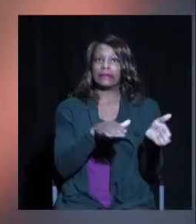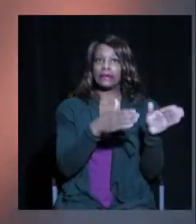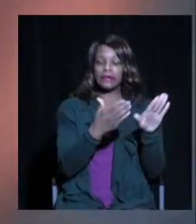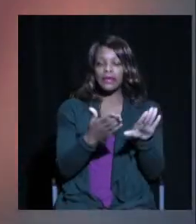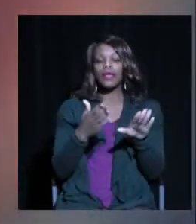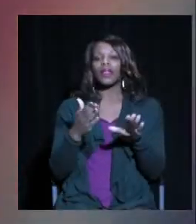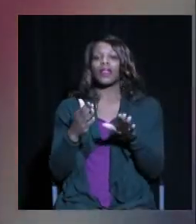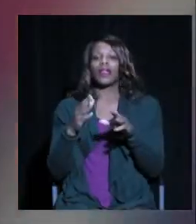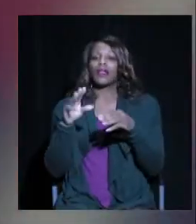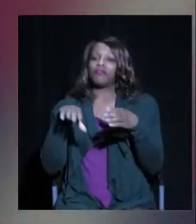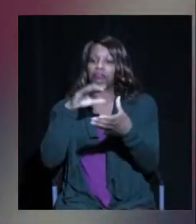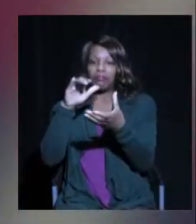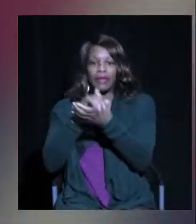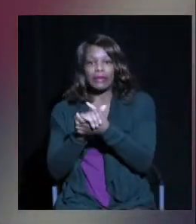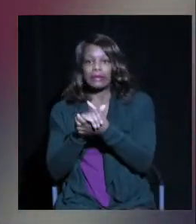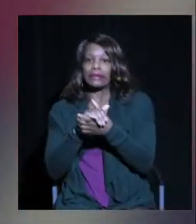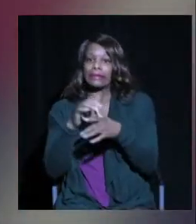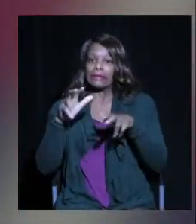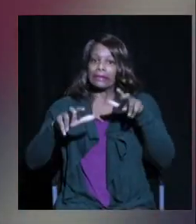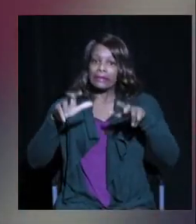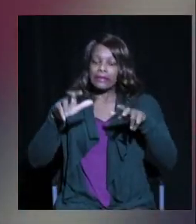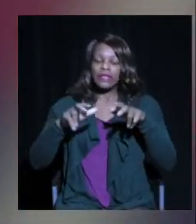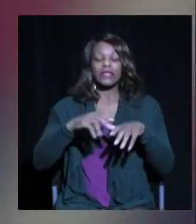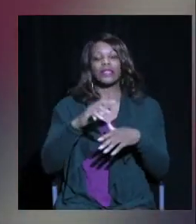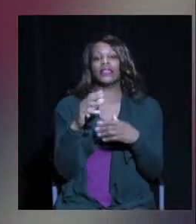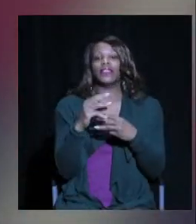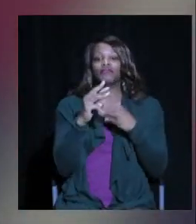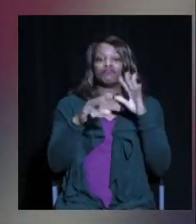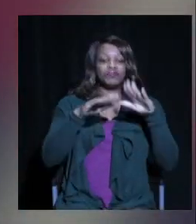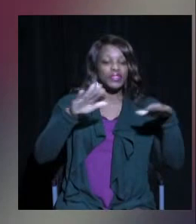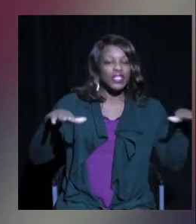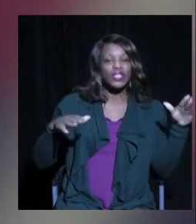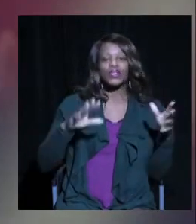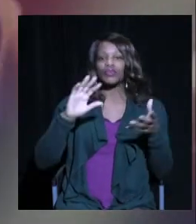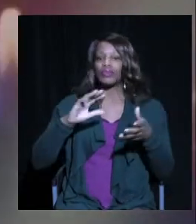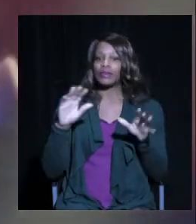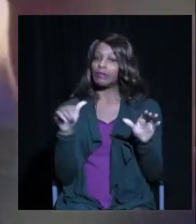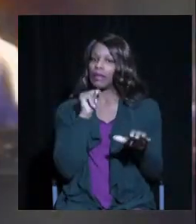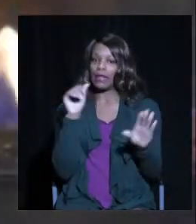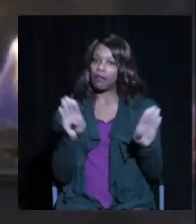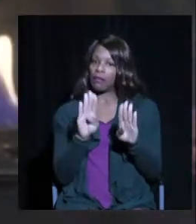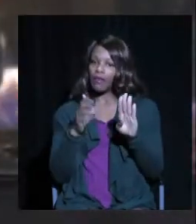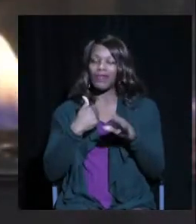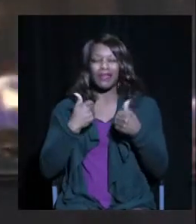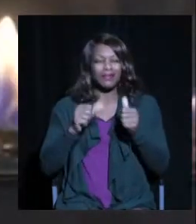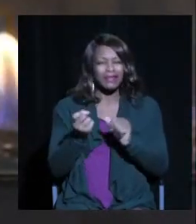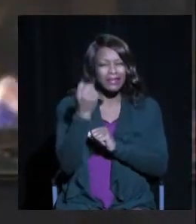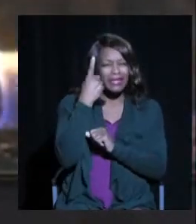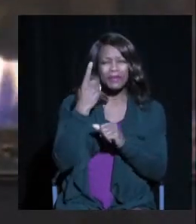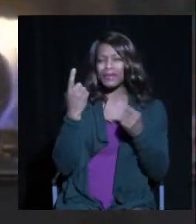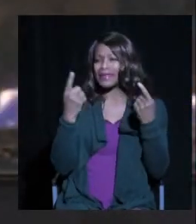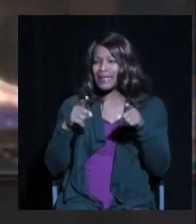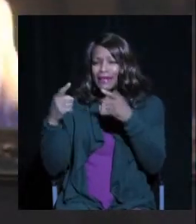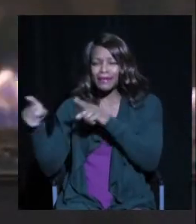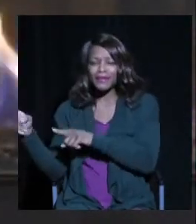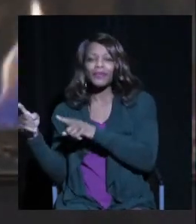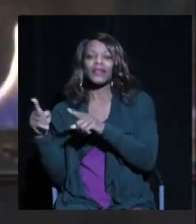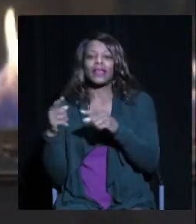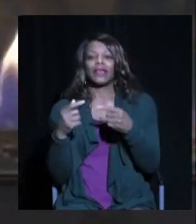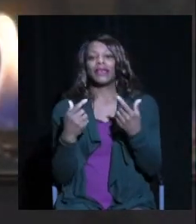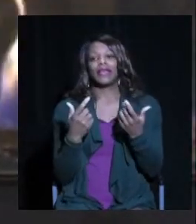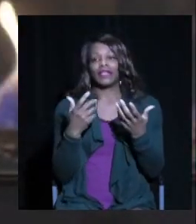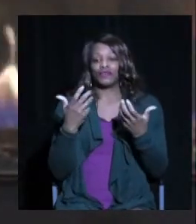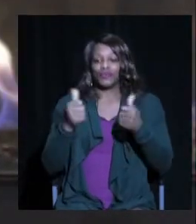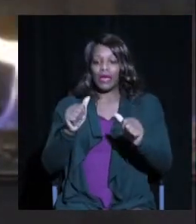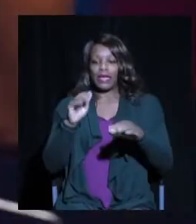over the place. Children were all over the place. The world was all over the place. I just was trying to get an understanding of what was going on and able to